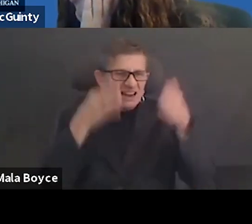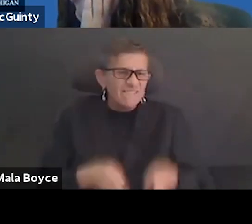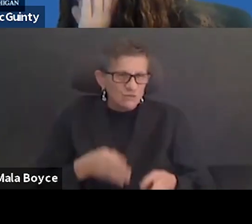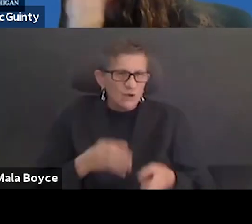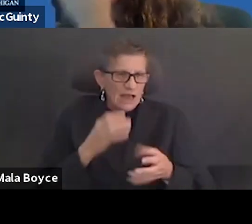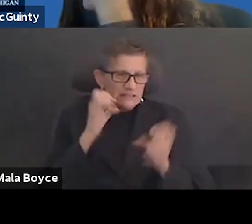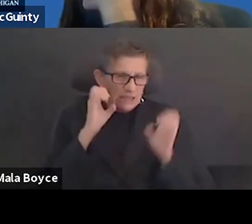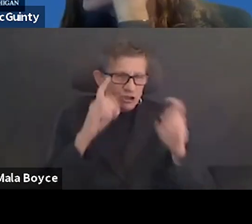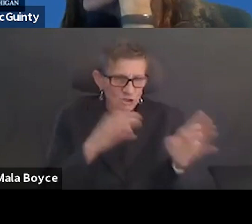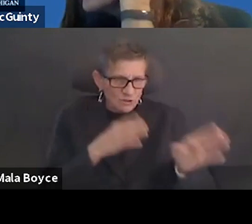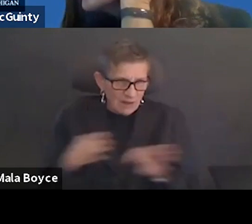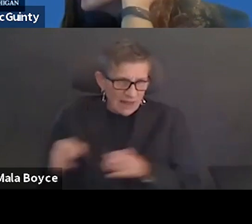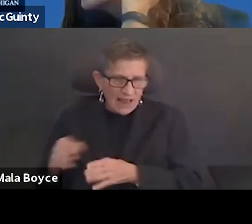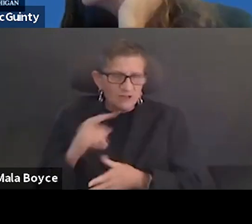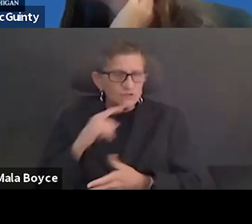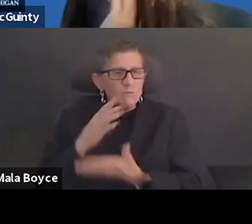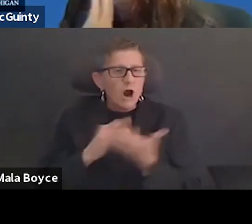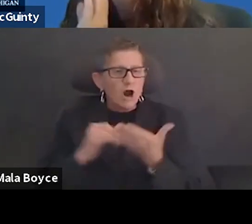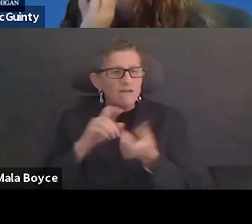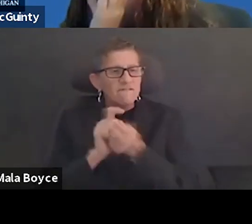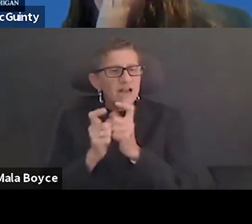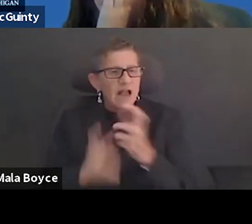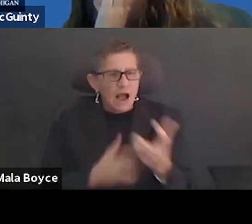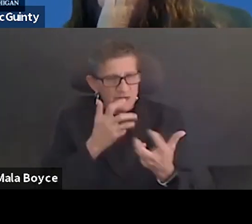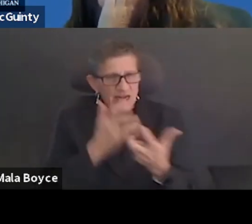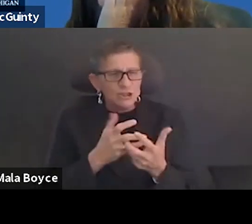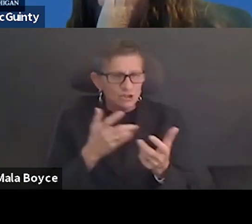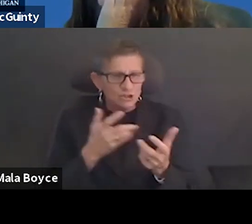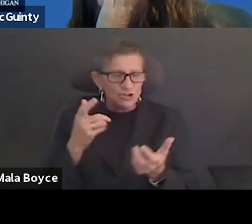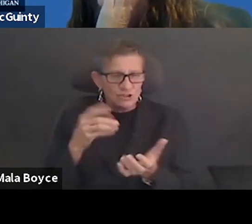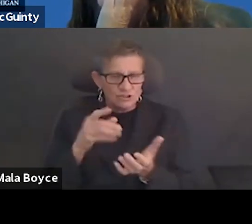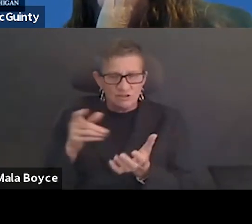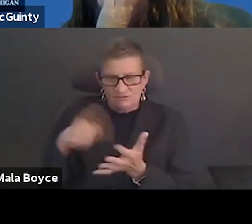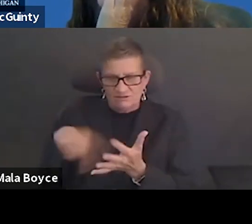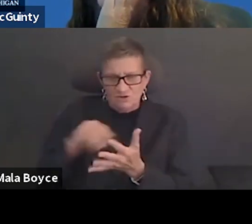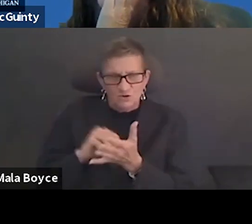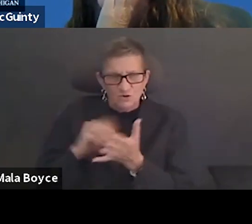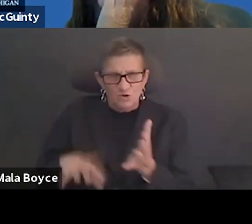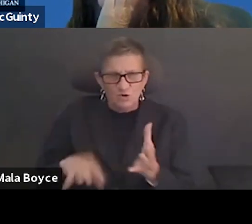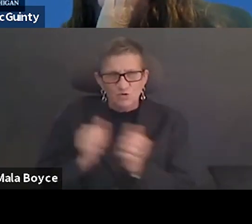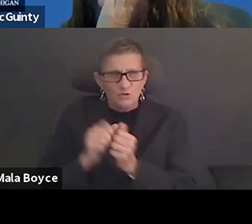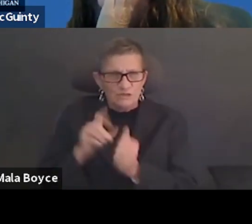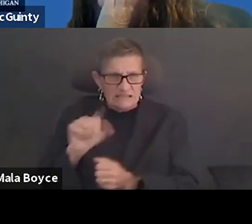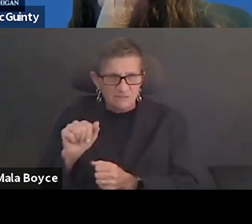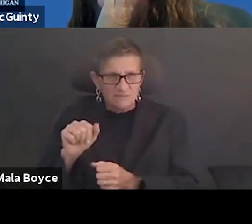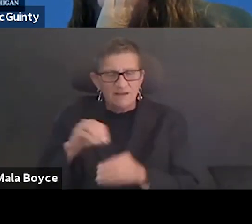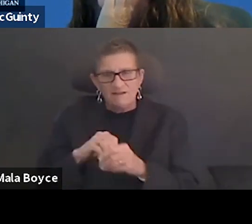plan, which is part of the accommodations that students with disabilities in